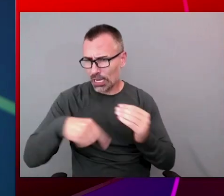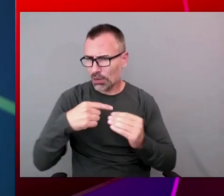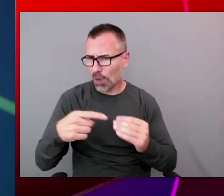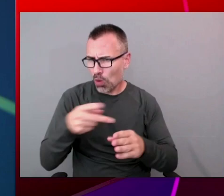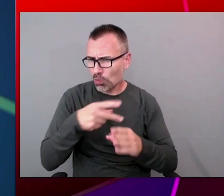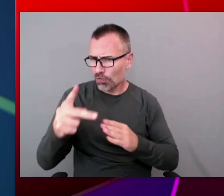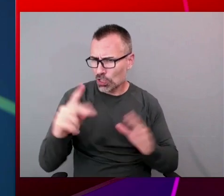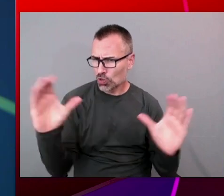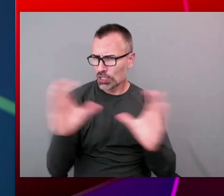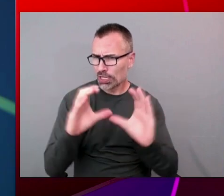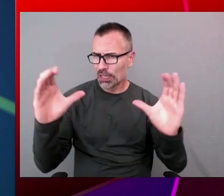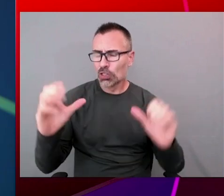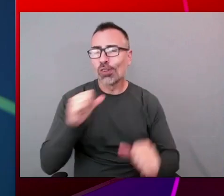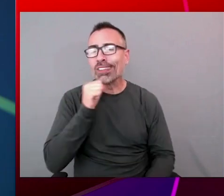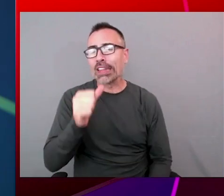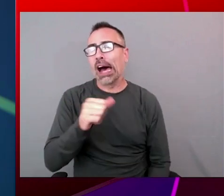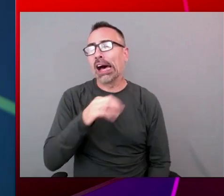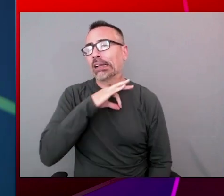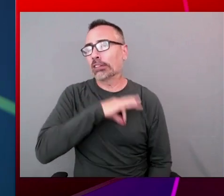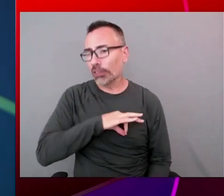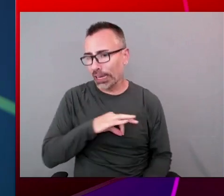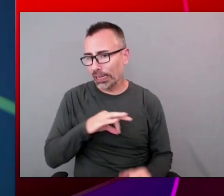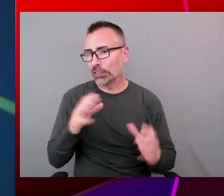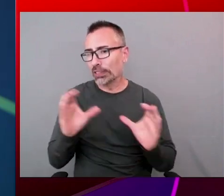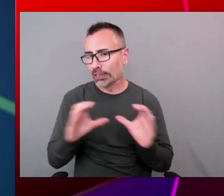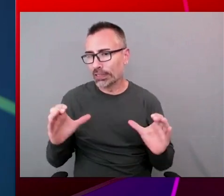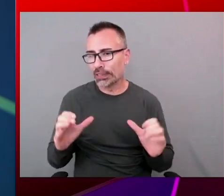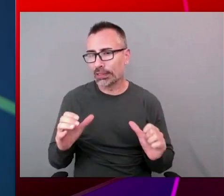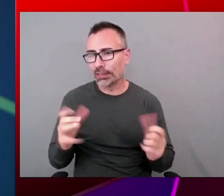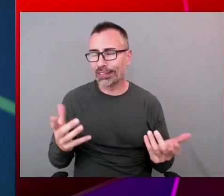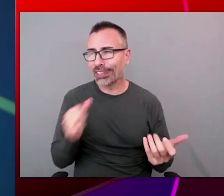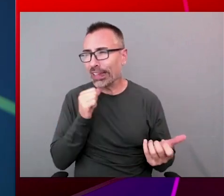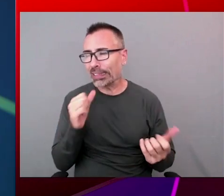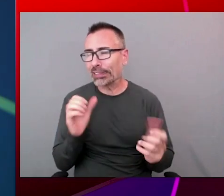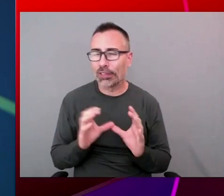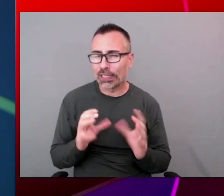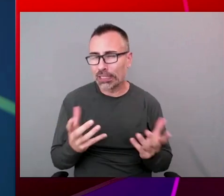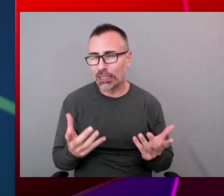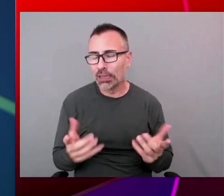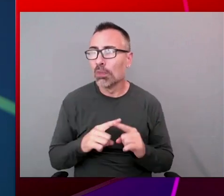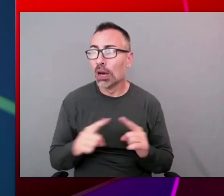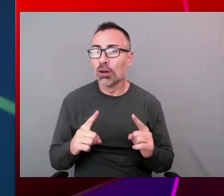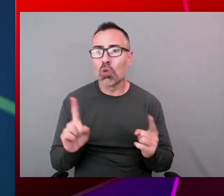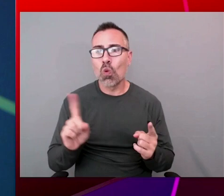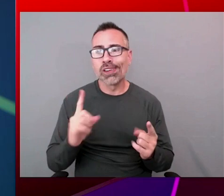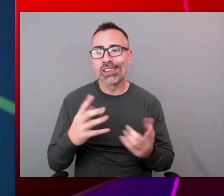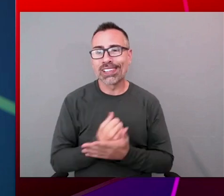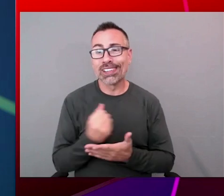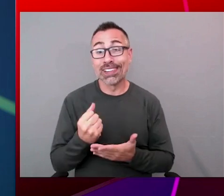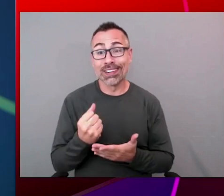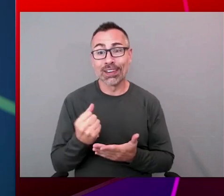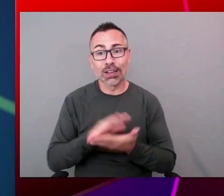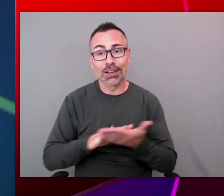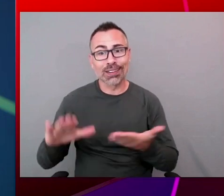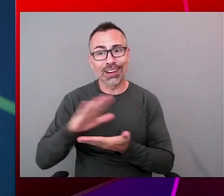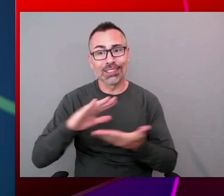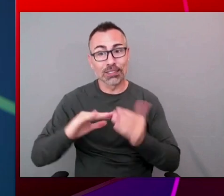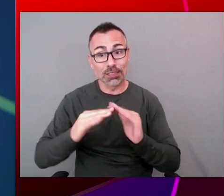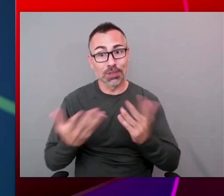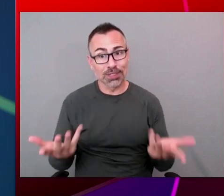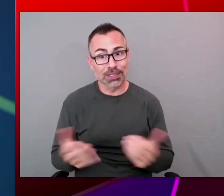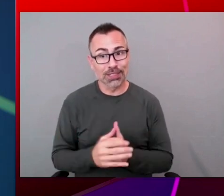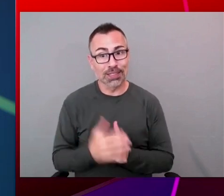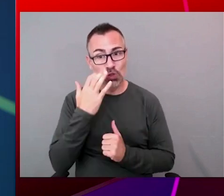certificates that people get that aren't like a certification, they go to community colleges. And so that's what where we're going to start is with